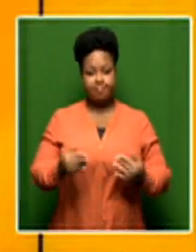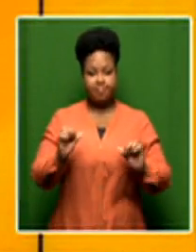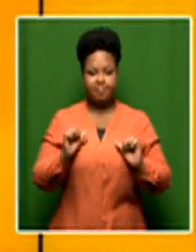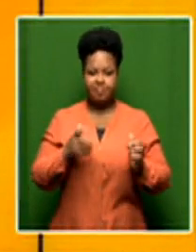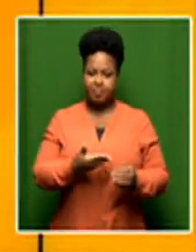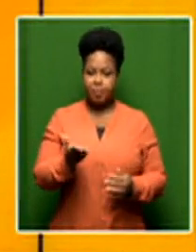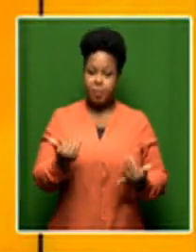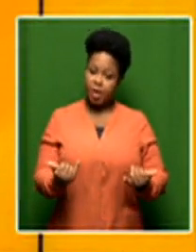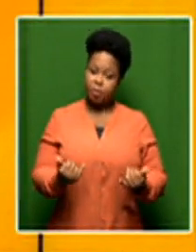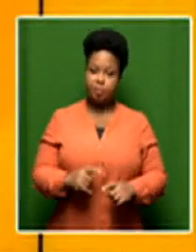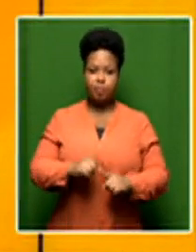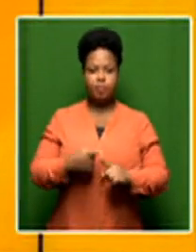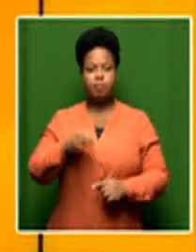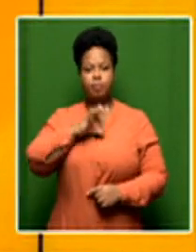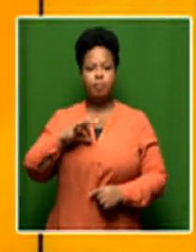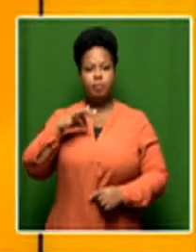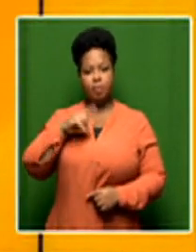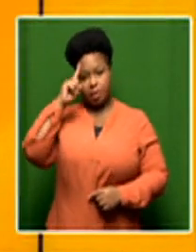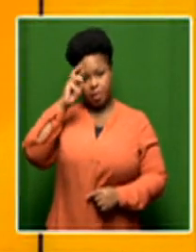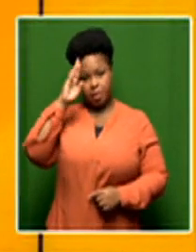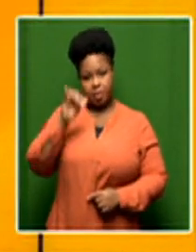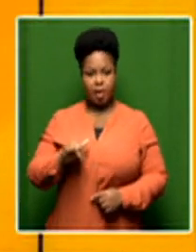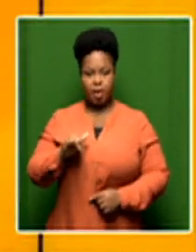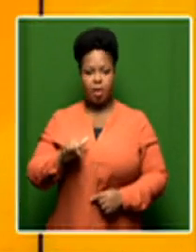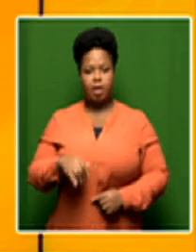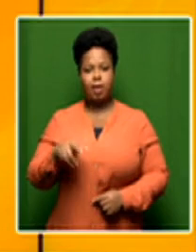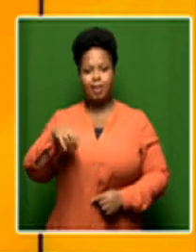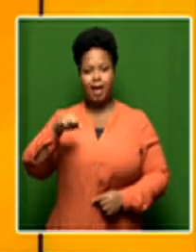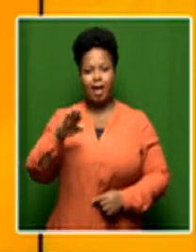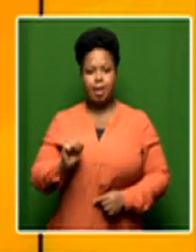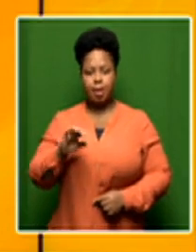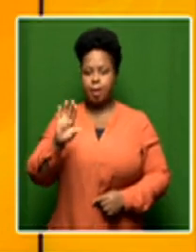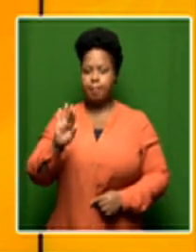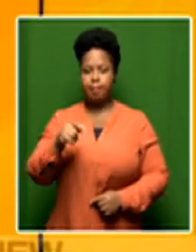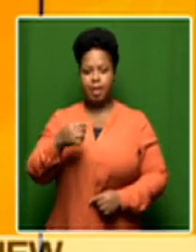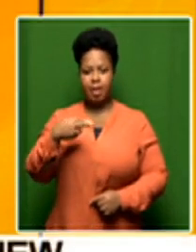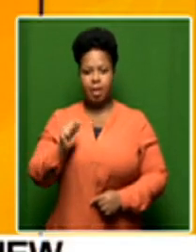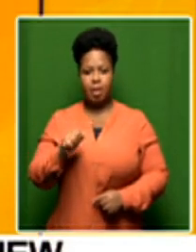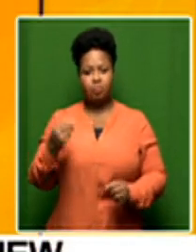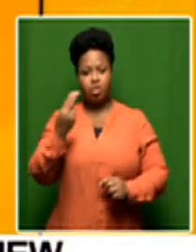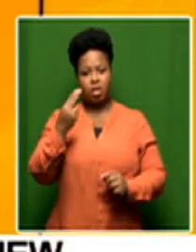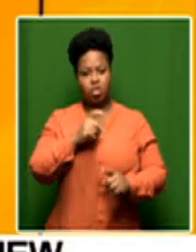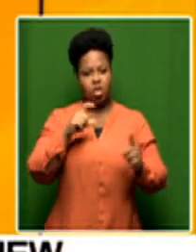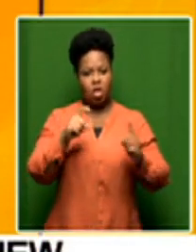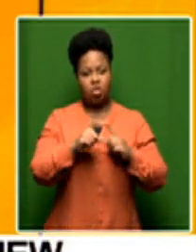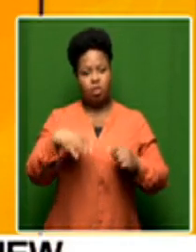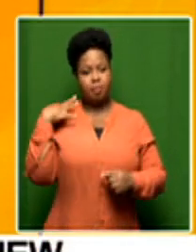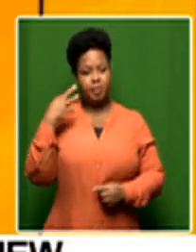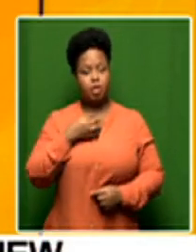Welcome back, everybody. So, the executive mayor of Nelson Mandela Bay, Nqaba Bhanga, has written to Arts and Culture Minister